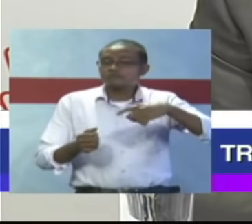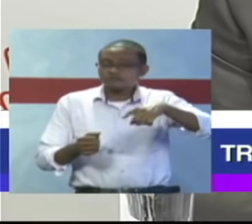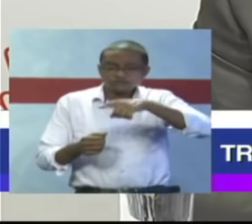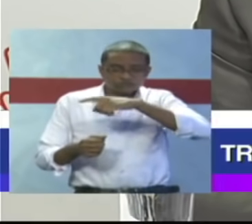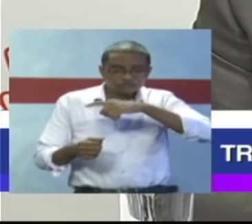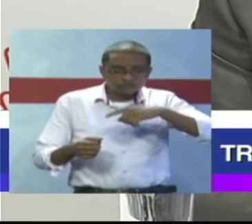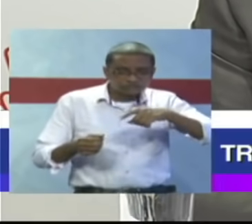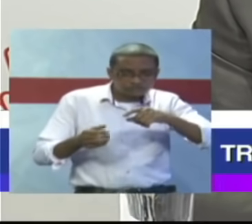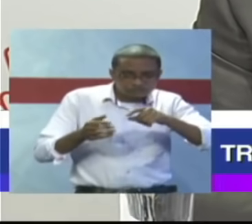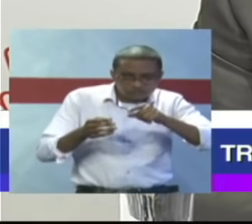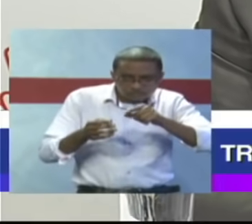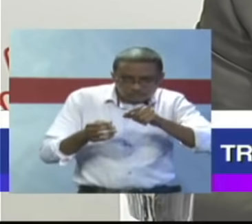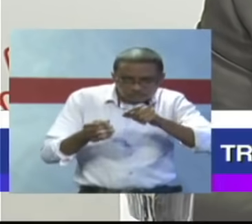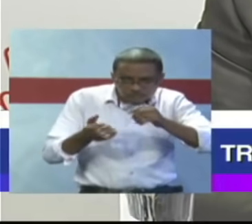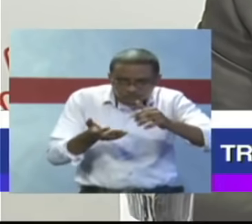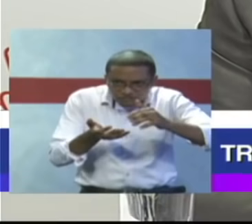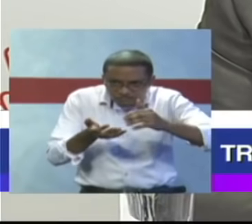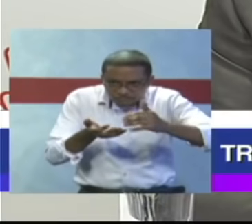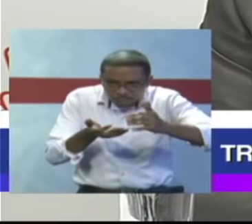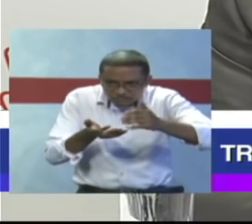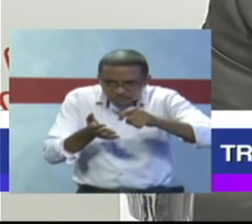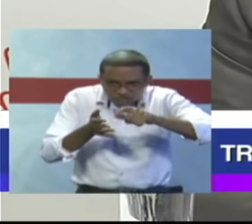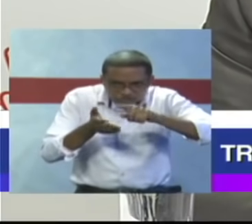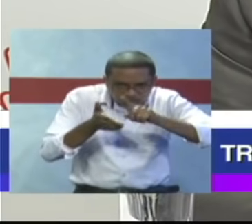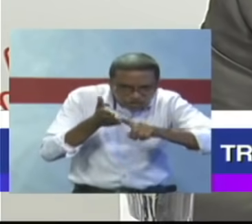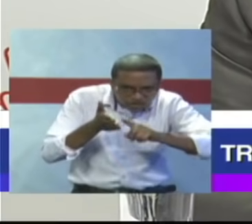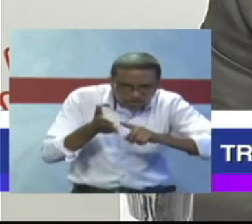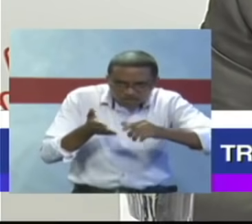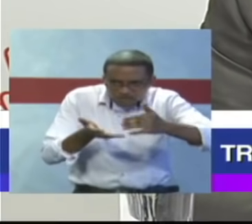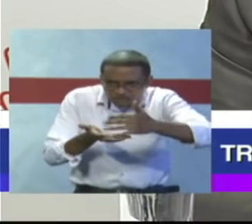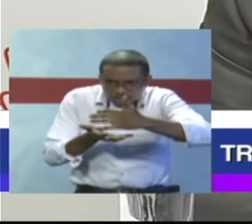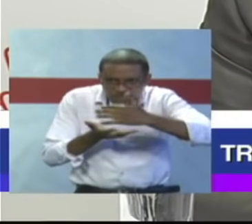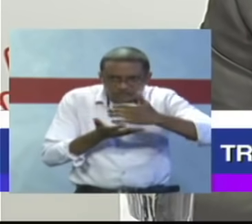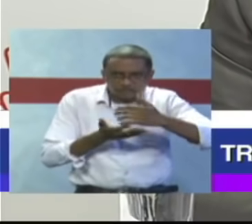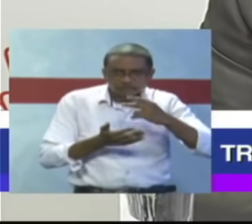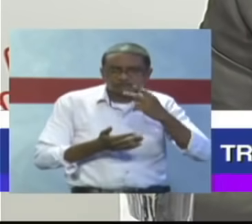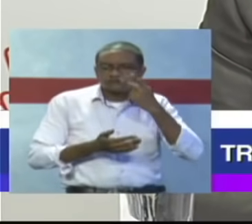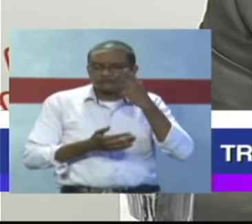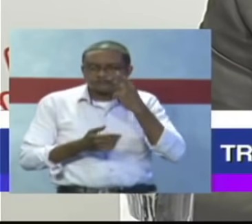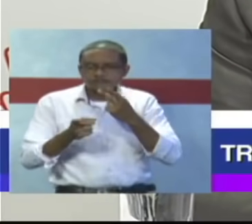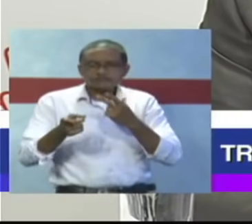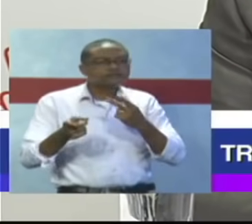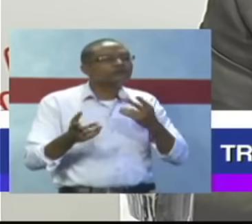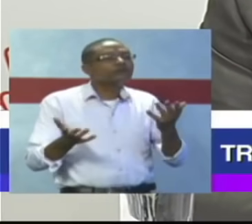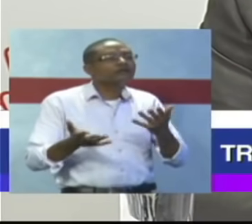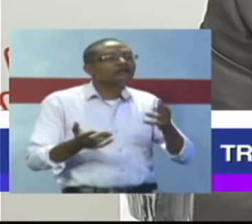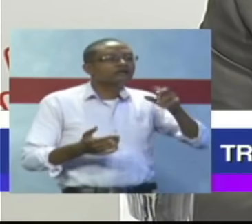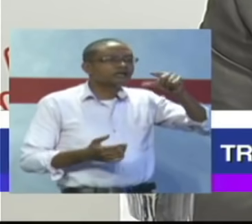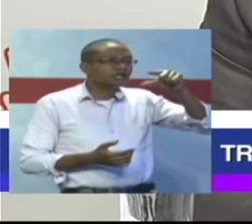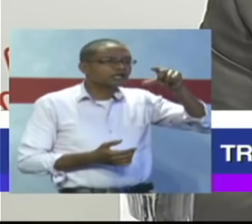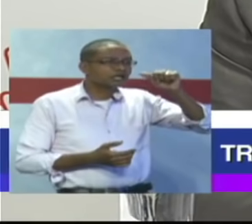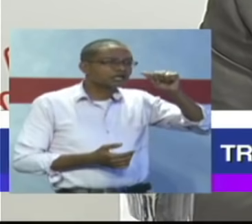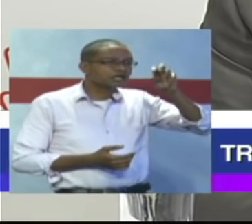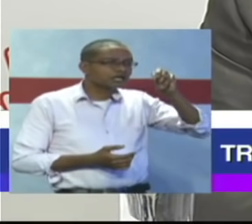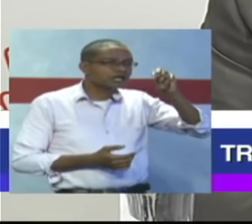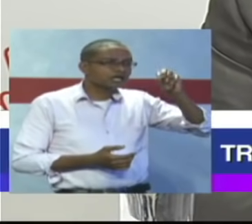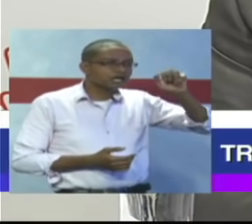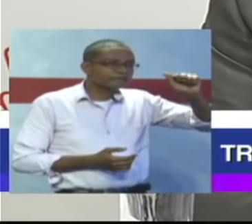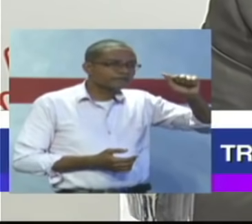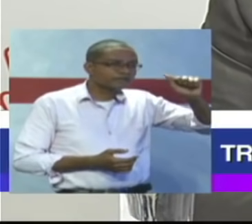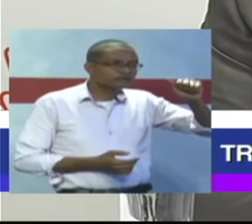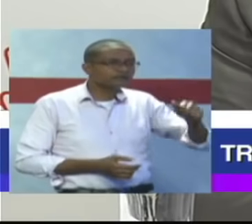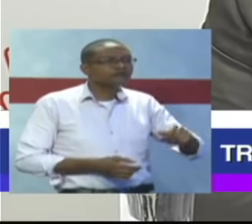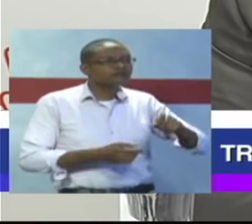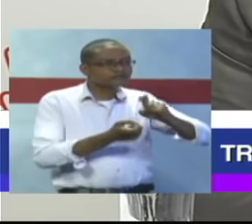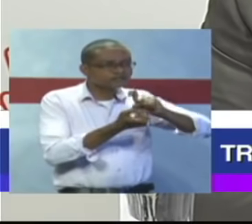of the specimens that would have been collected would have been the gamma variant in the first place. So sequencing wasn't one of